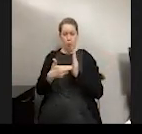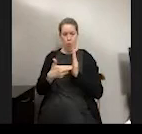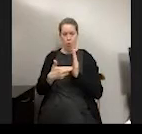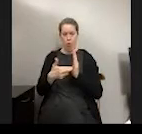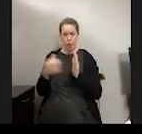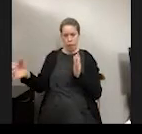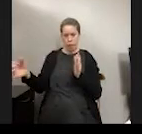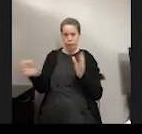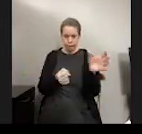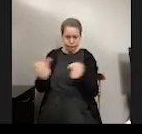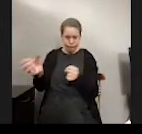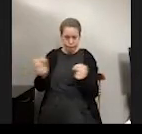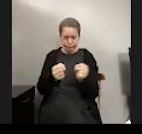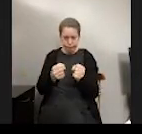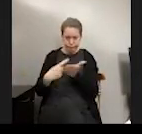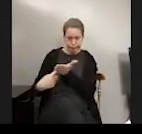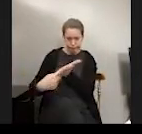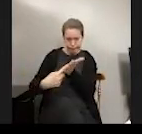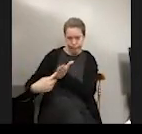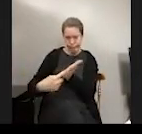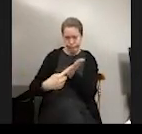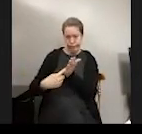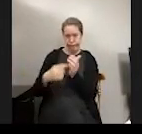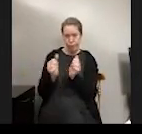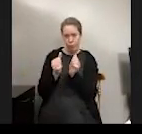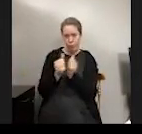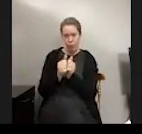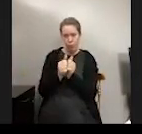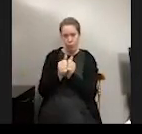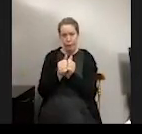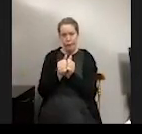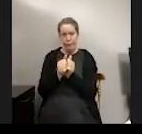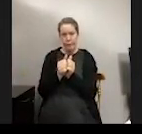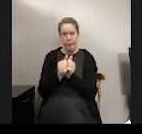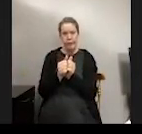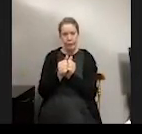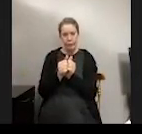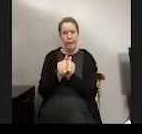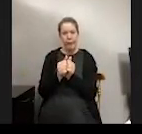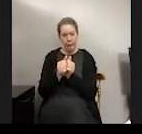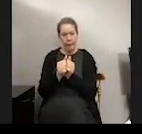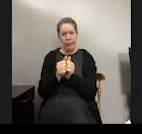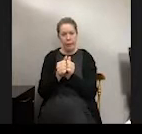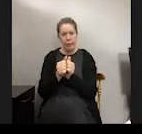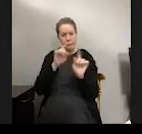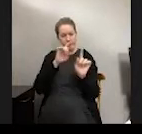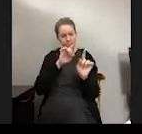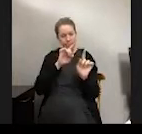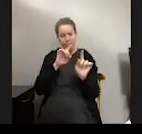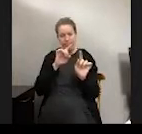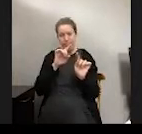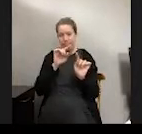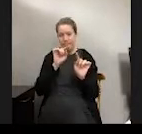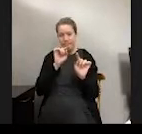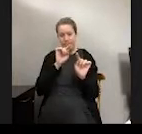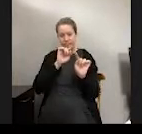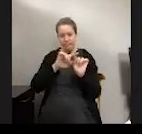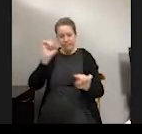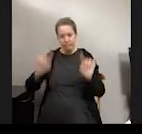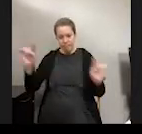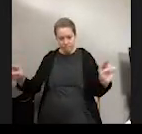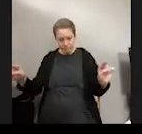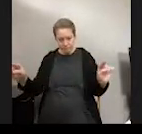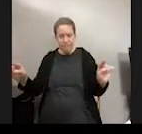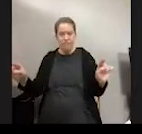representing the Public Art Office, Transportation, City Planning, and some of these other key stakeholder divisions that that have art programs within the City of